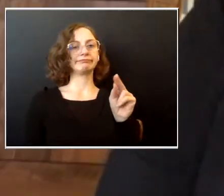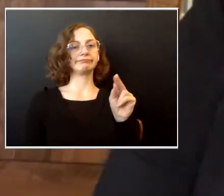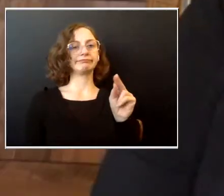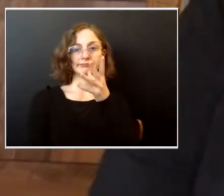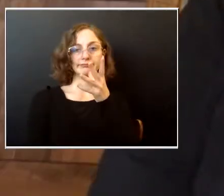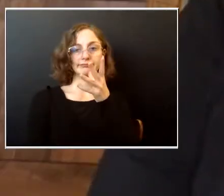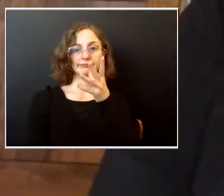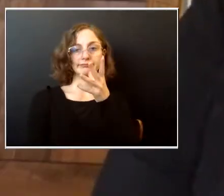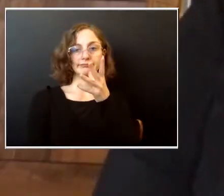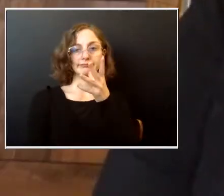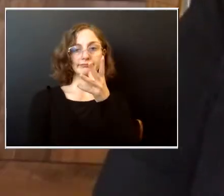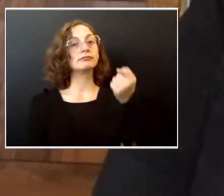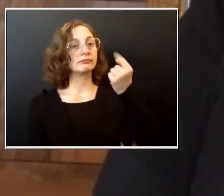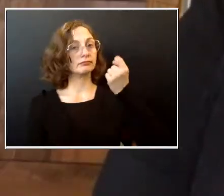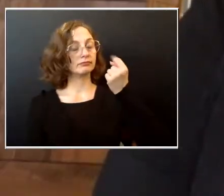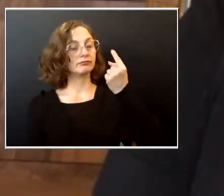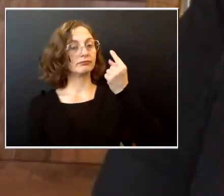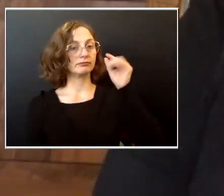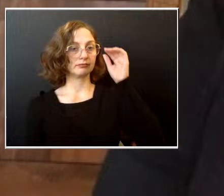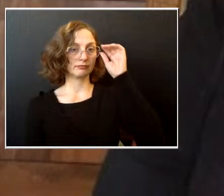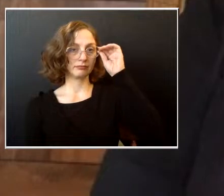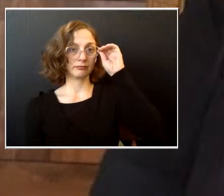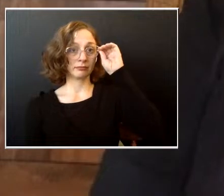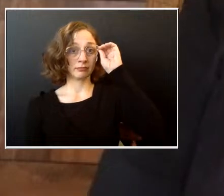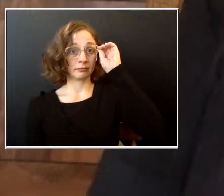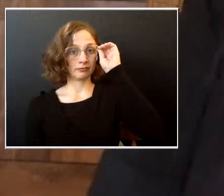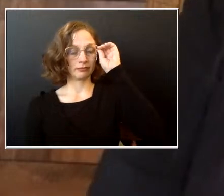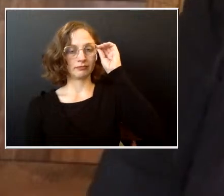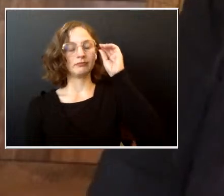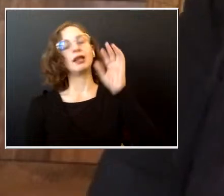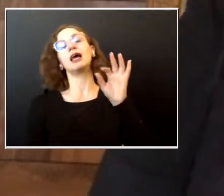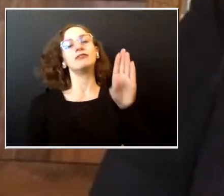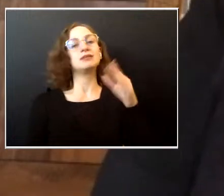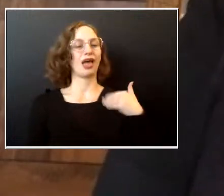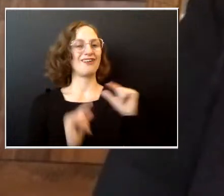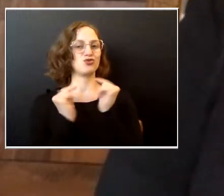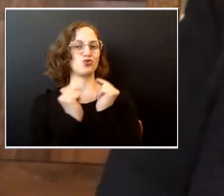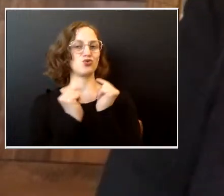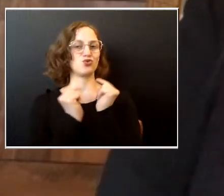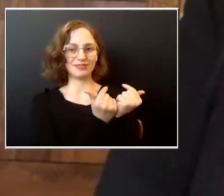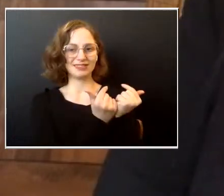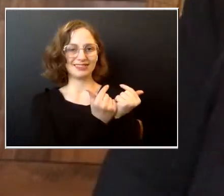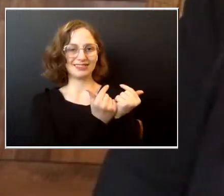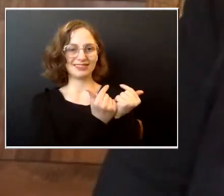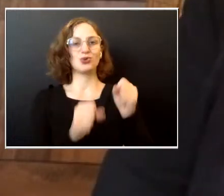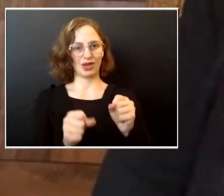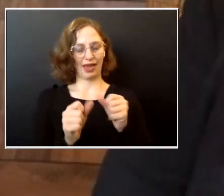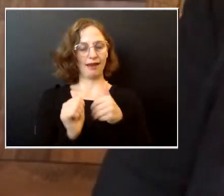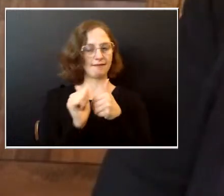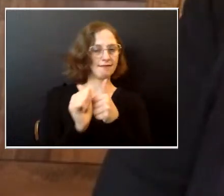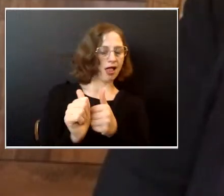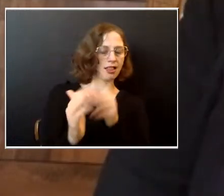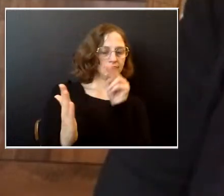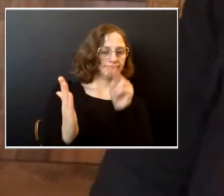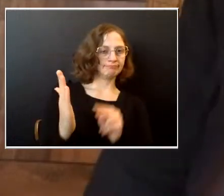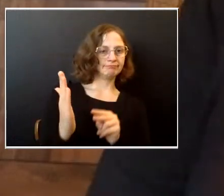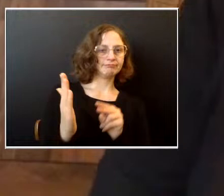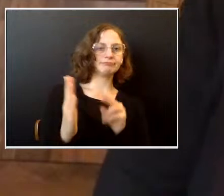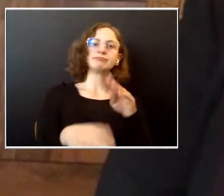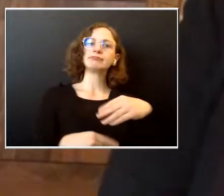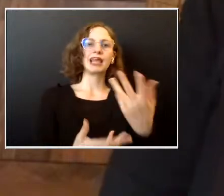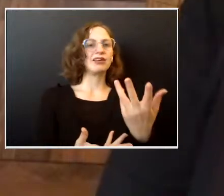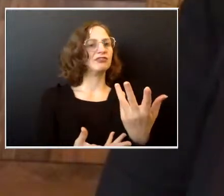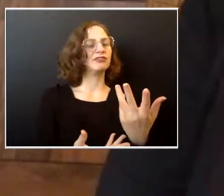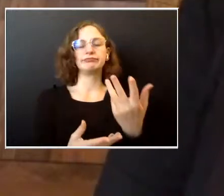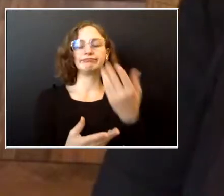but there is groups on Facebook that you can follow, and they give